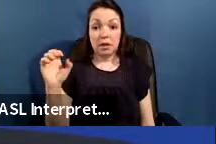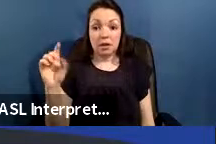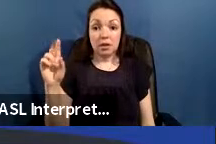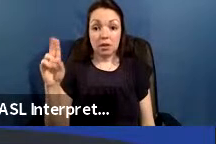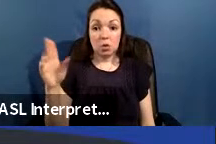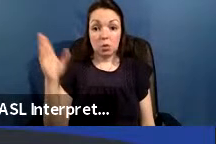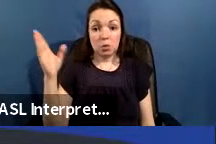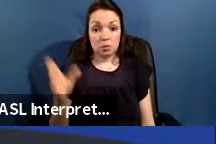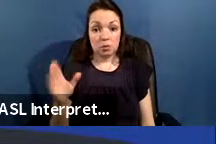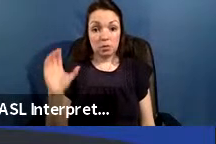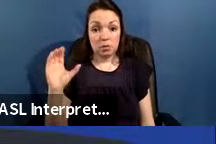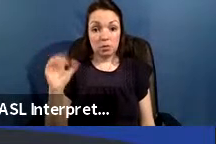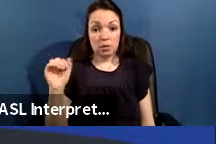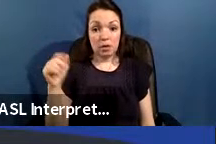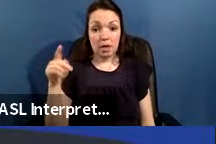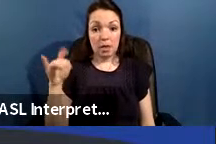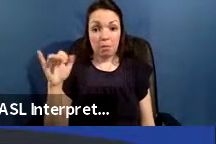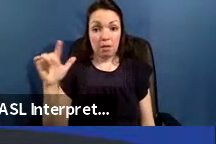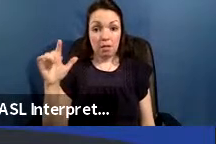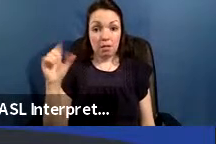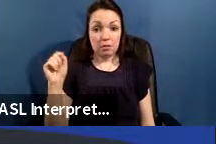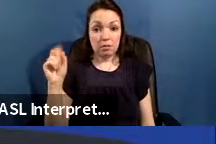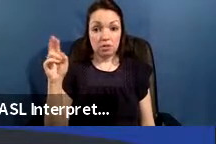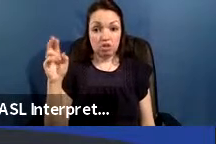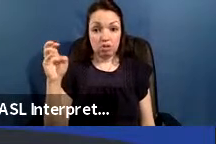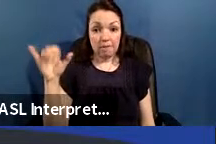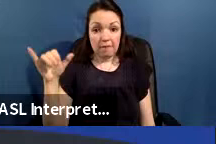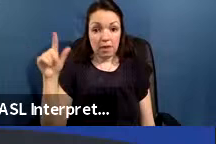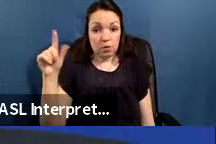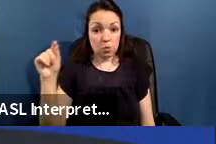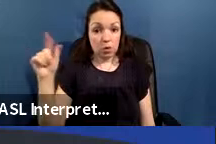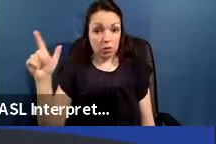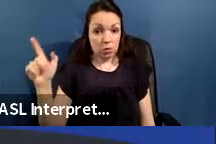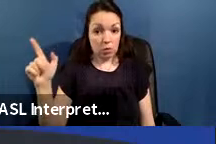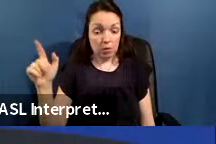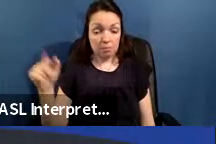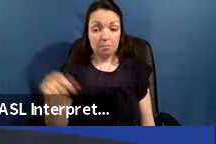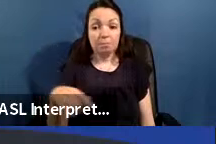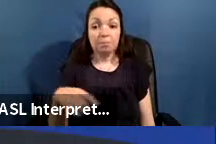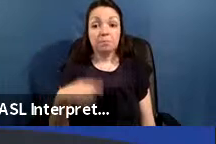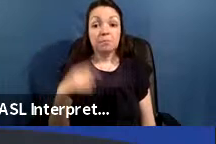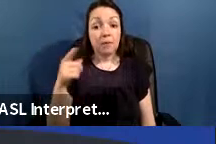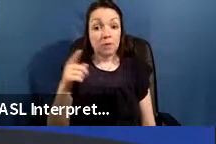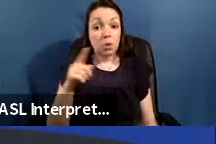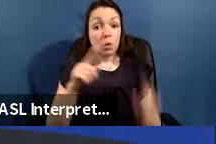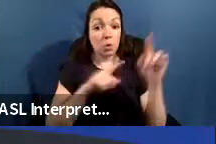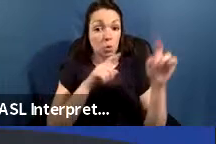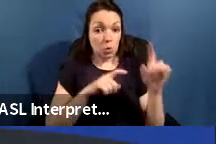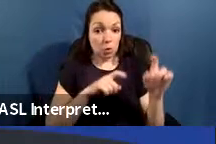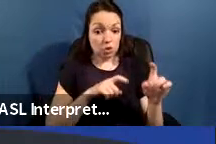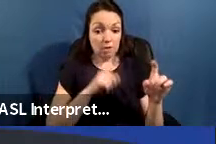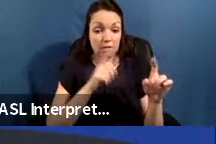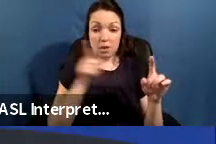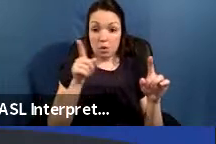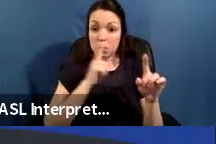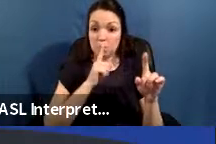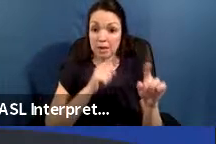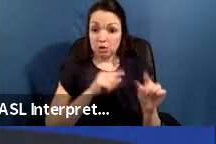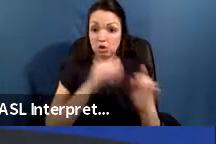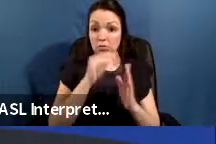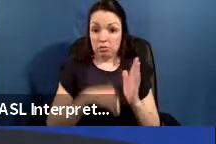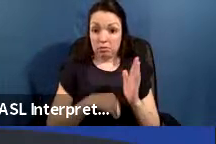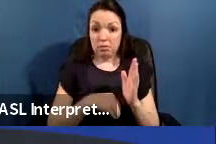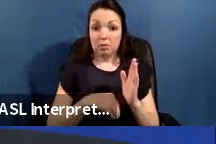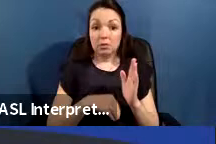cps.edu/capital survey 2021. The survey you take will help inform the final categories for the FY22